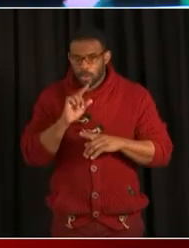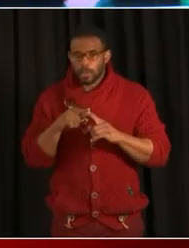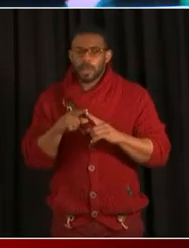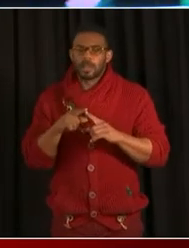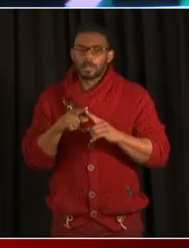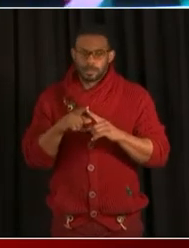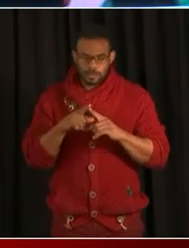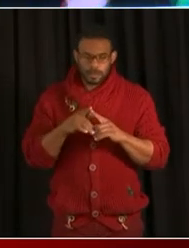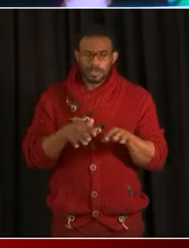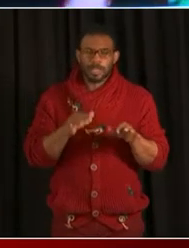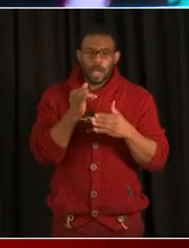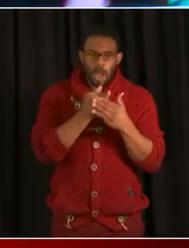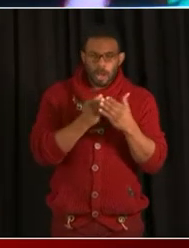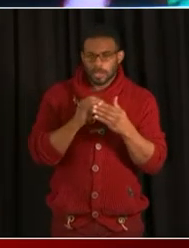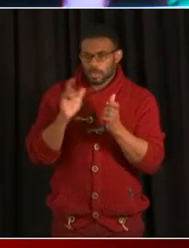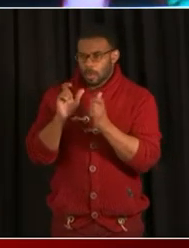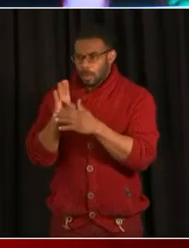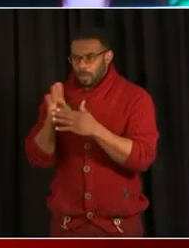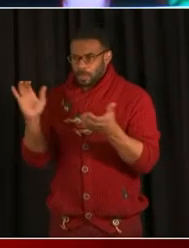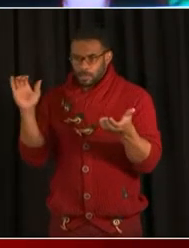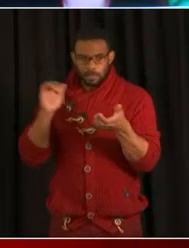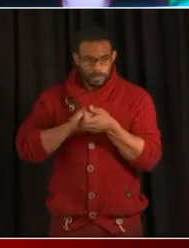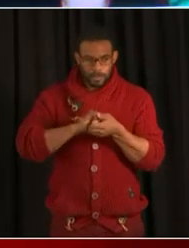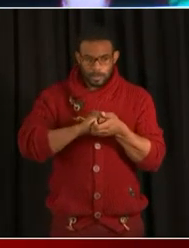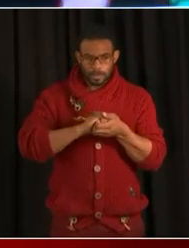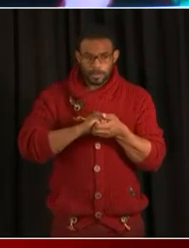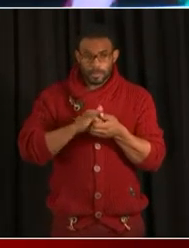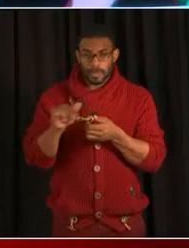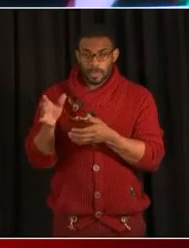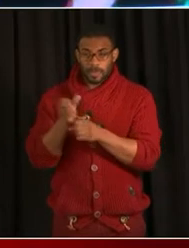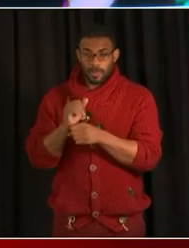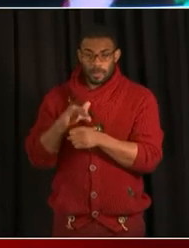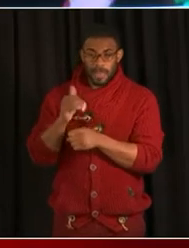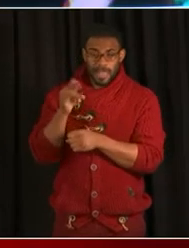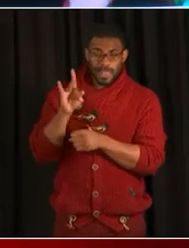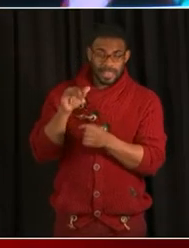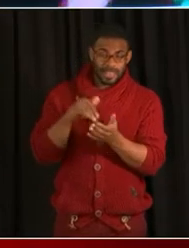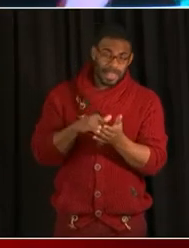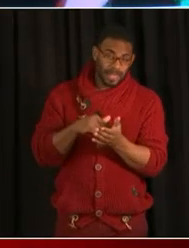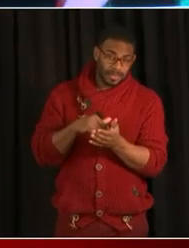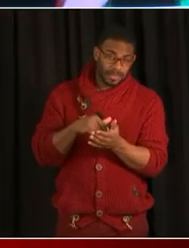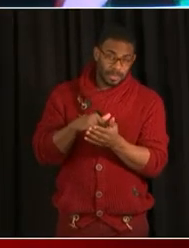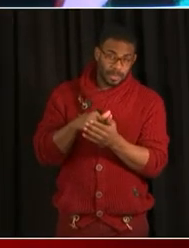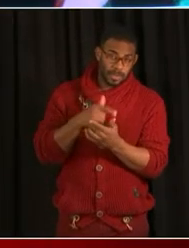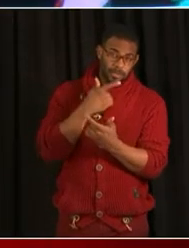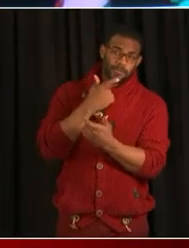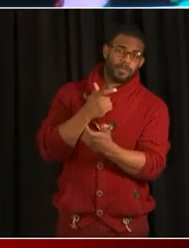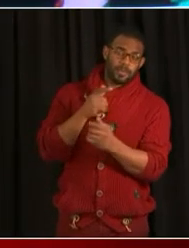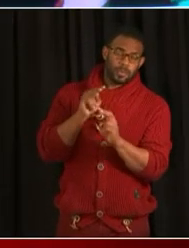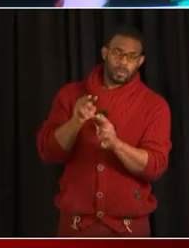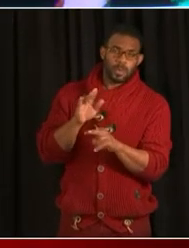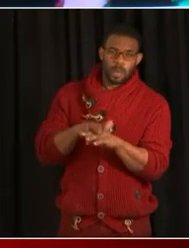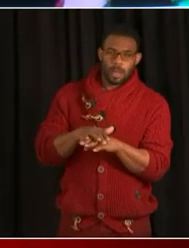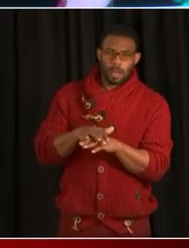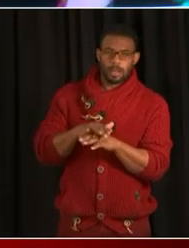of the arts and the small businesses in DC. They've received about 18,000 views